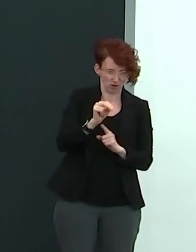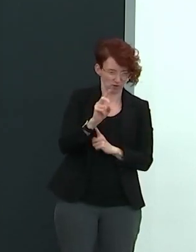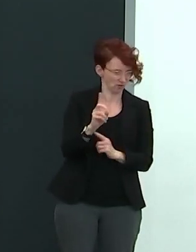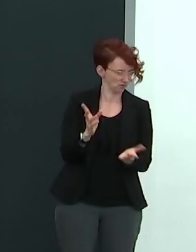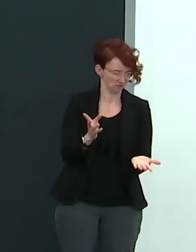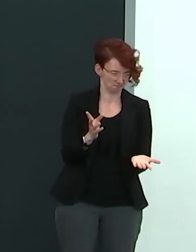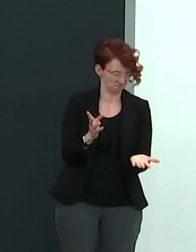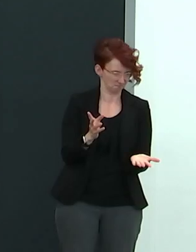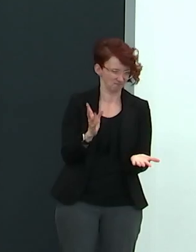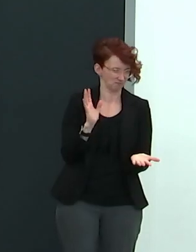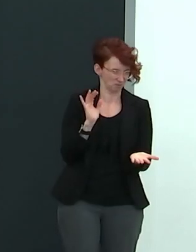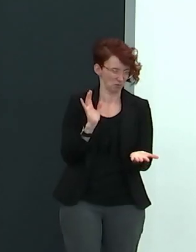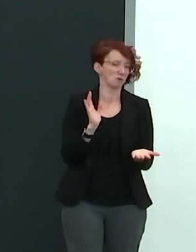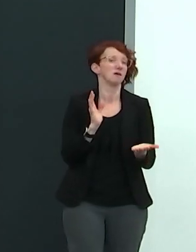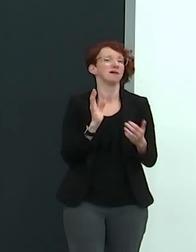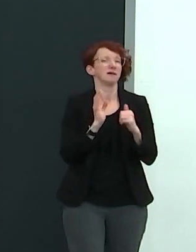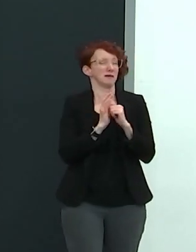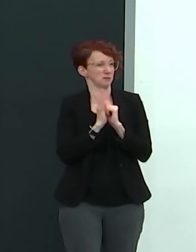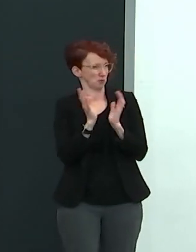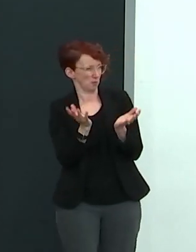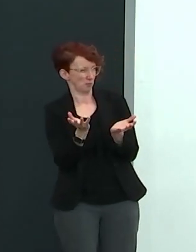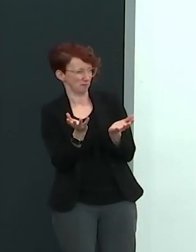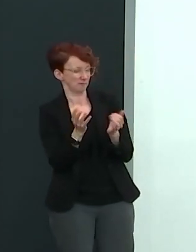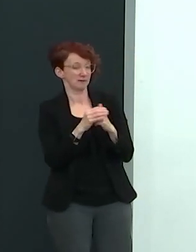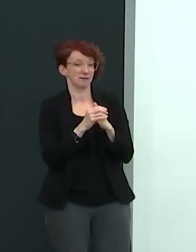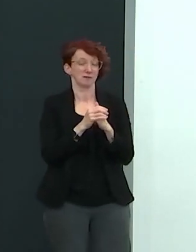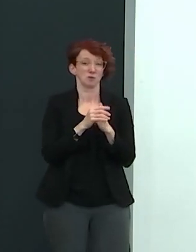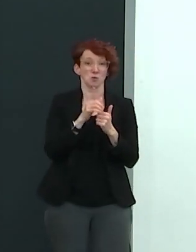As you can imagine, the ambiguity of who is